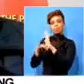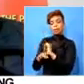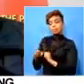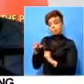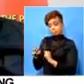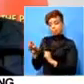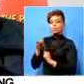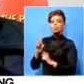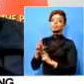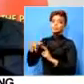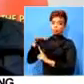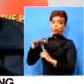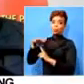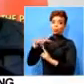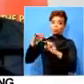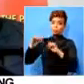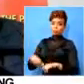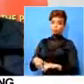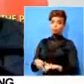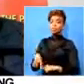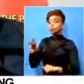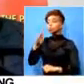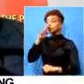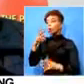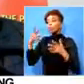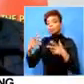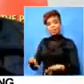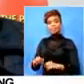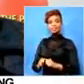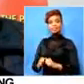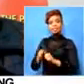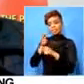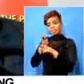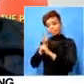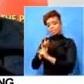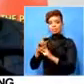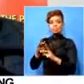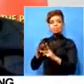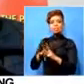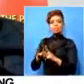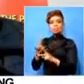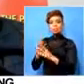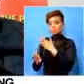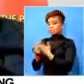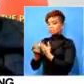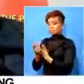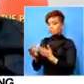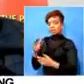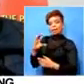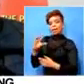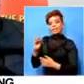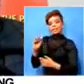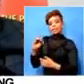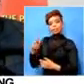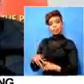condition, have you seen the terms and conditions with which that loan actually comes as the SACP?